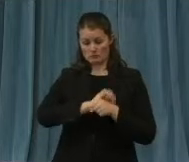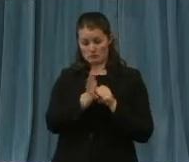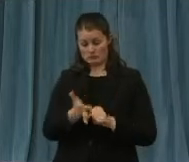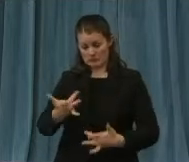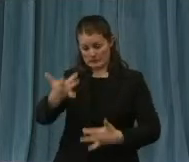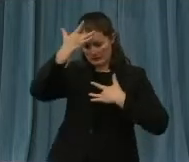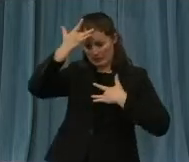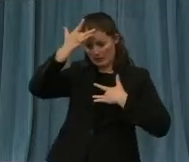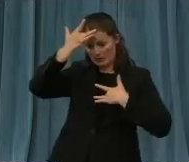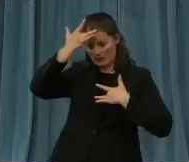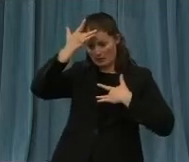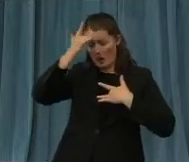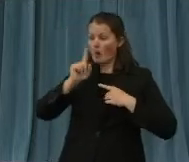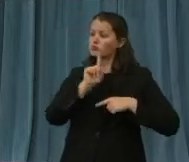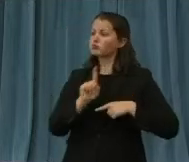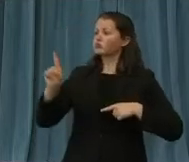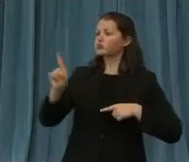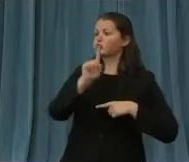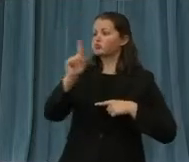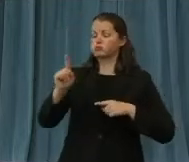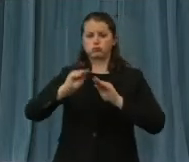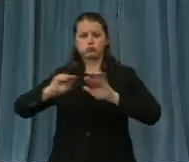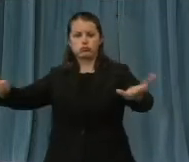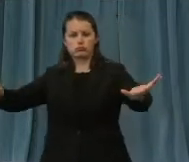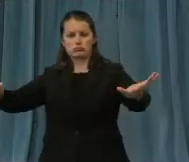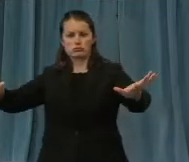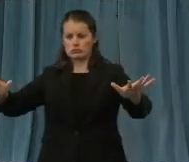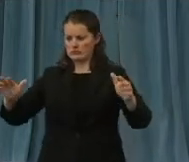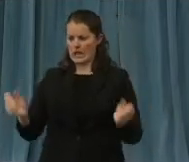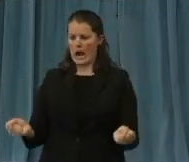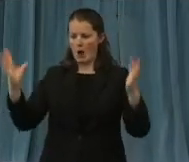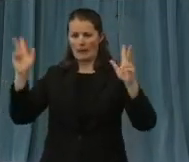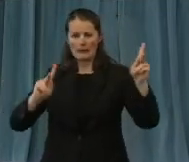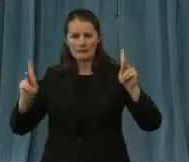susceptible population. RT is another measure that we look at, and